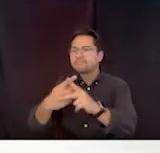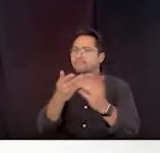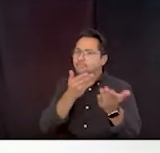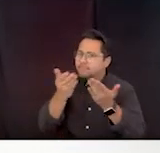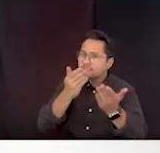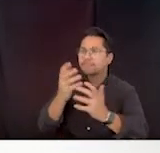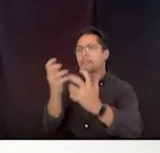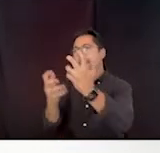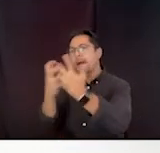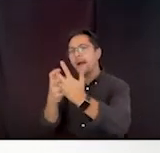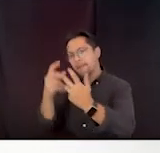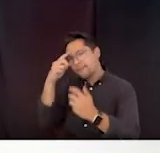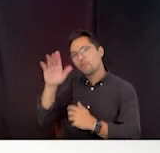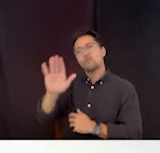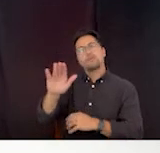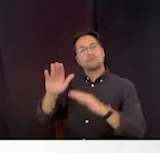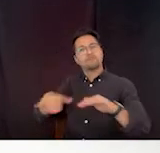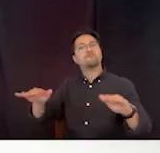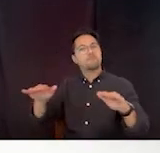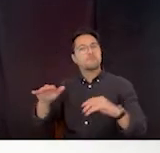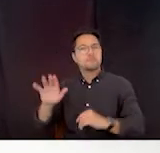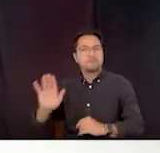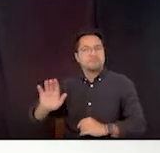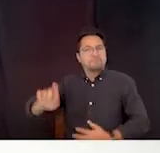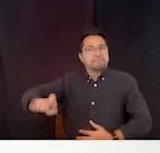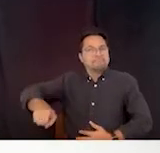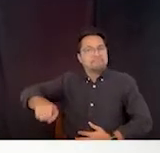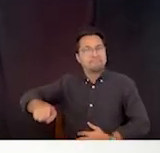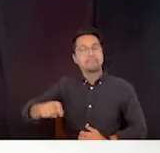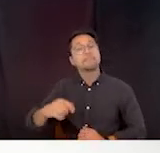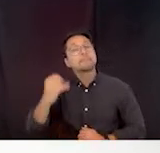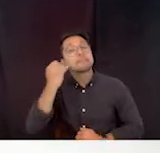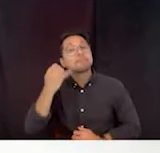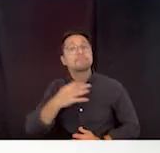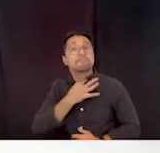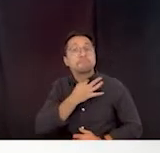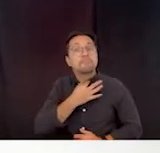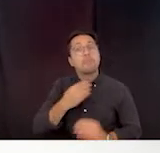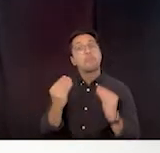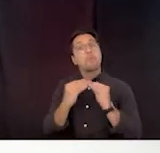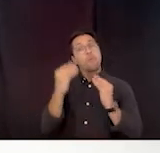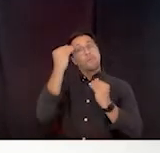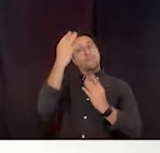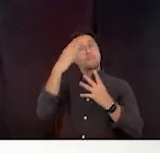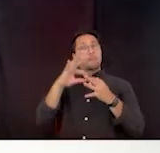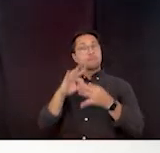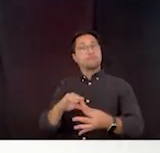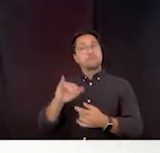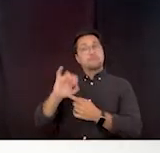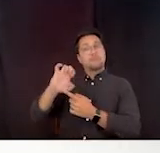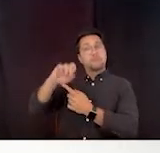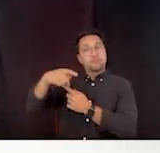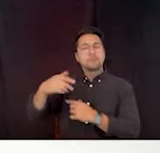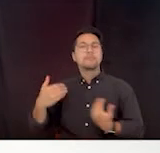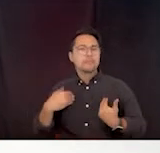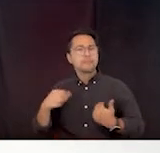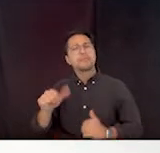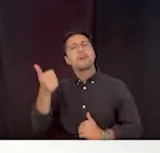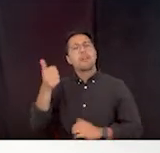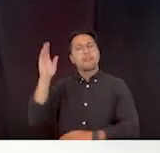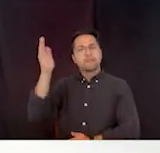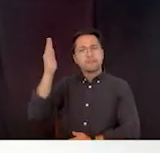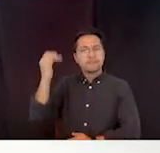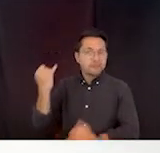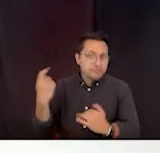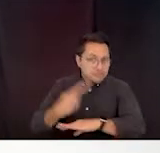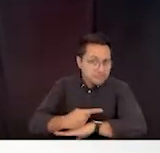the needs that your child has. If you are curious about more information about IEPs, there is another session here